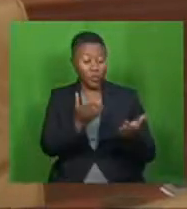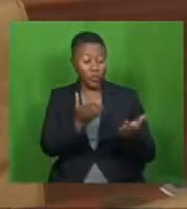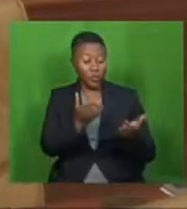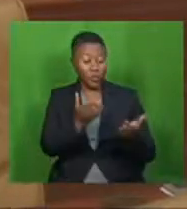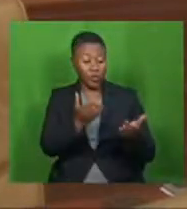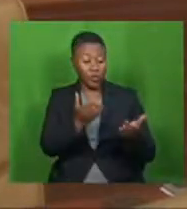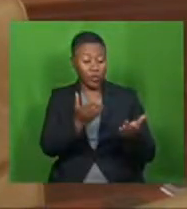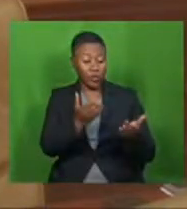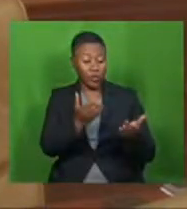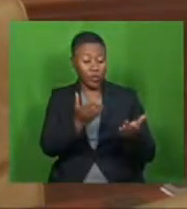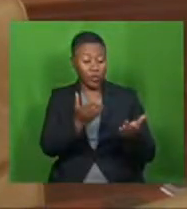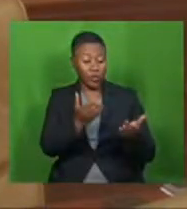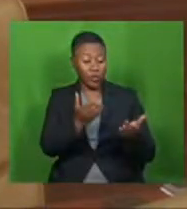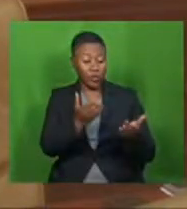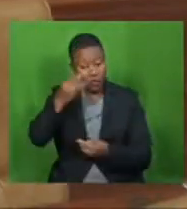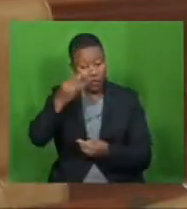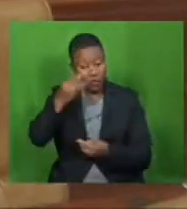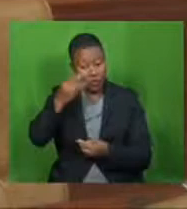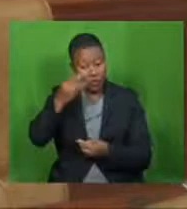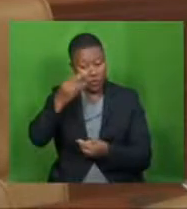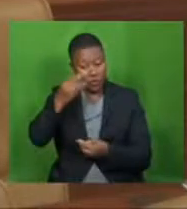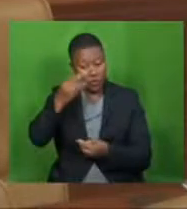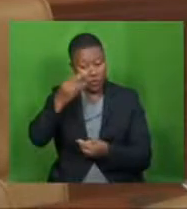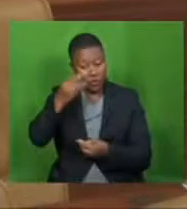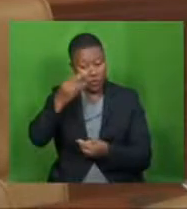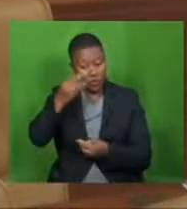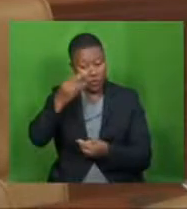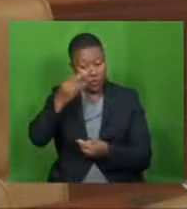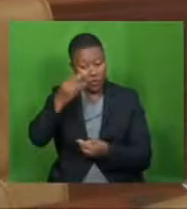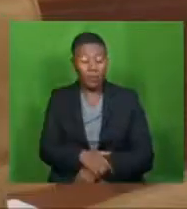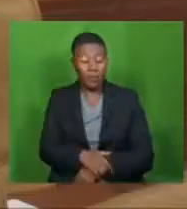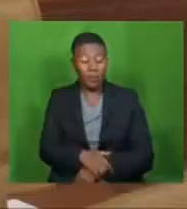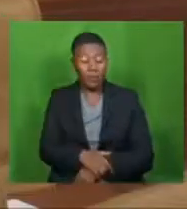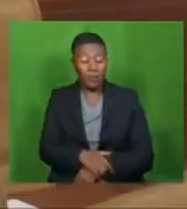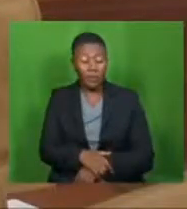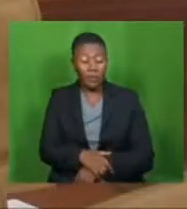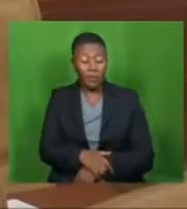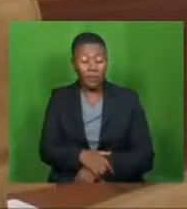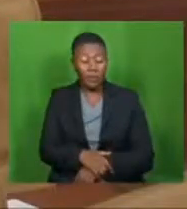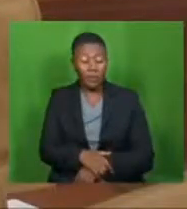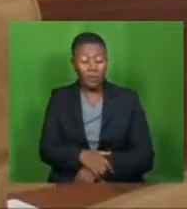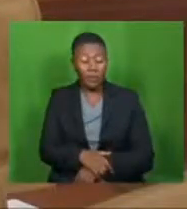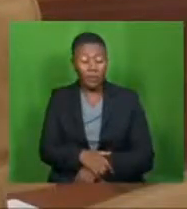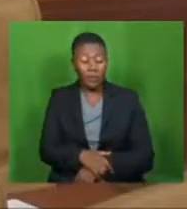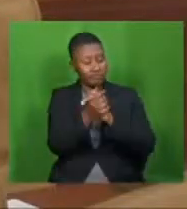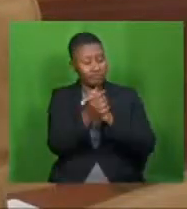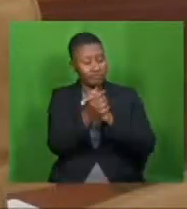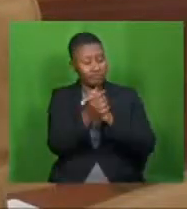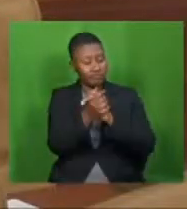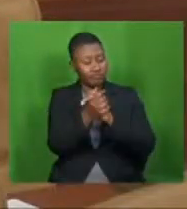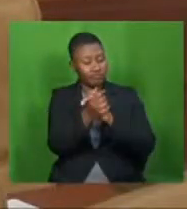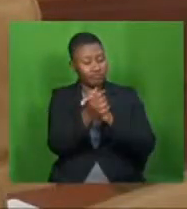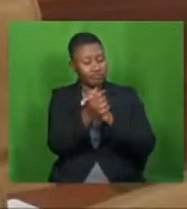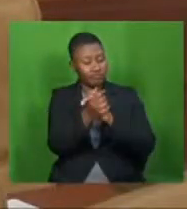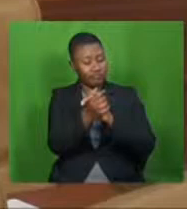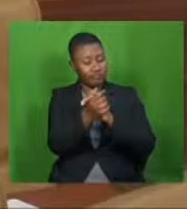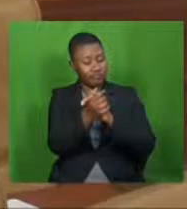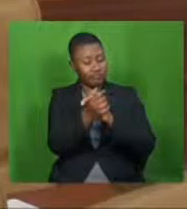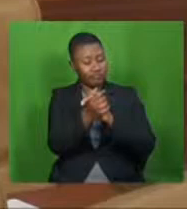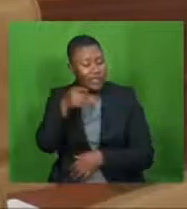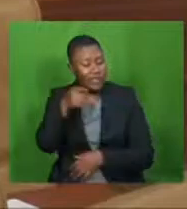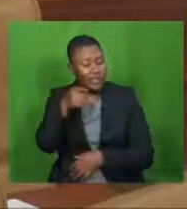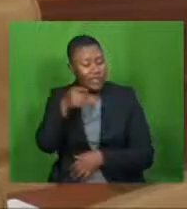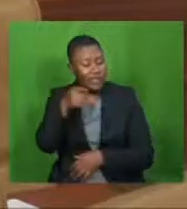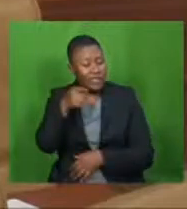and Forestry. Mr. Speaker, first I would like to commend the Minister for being